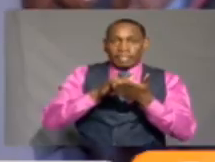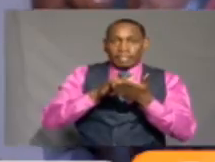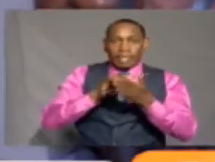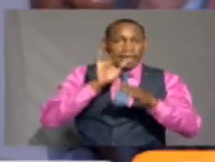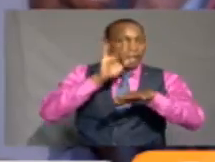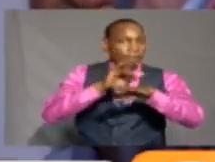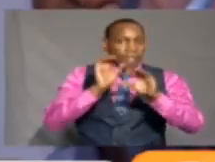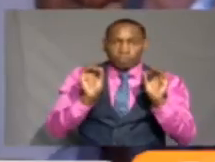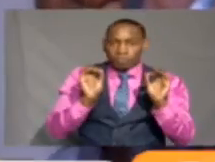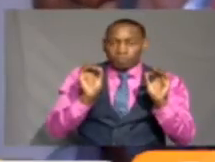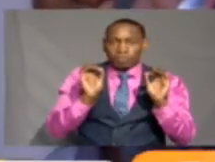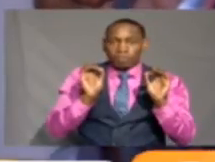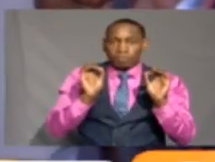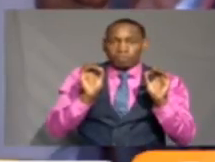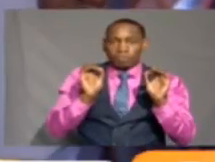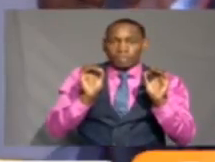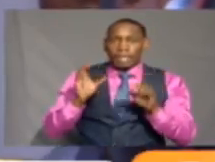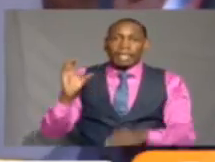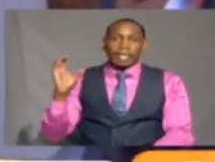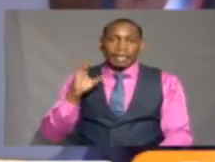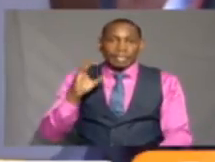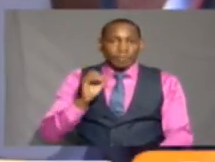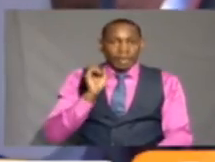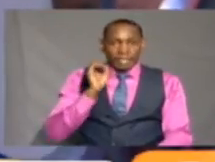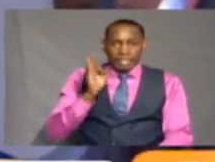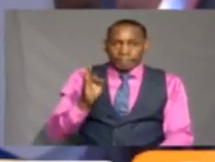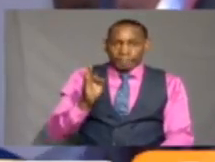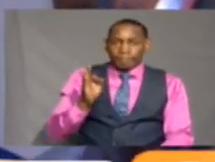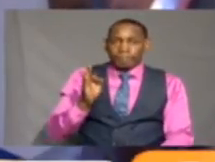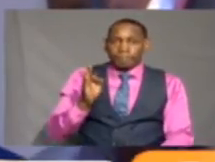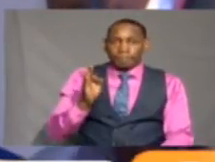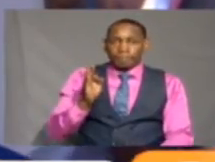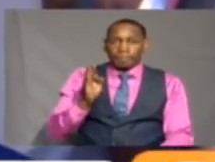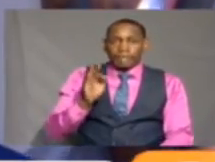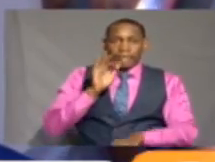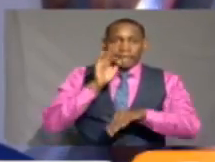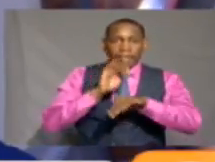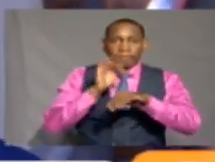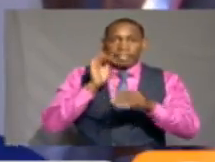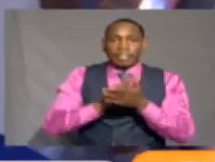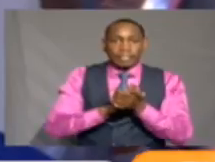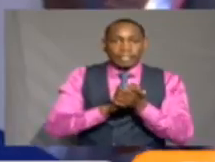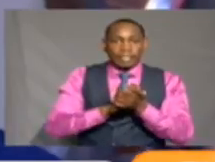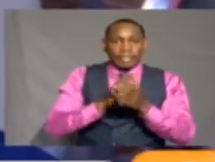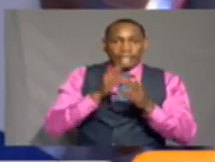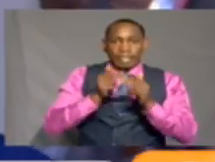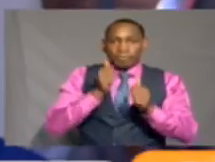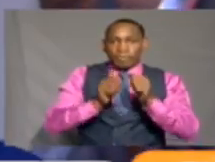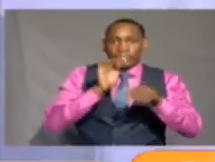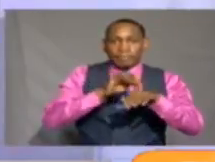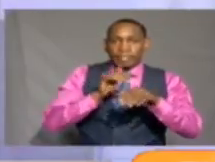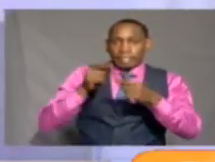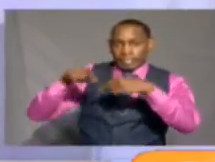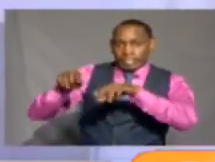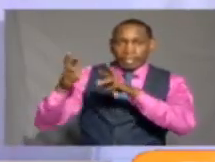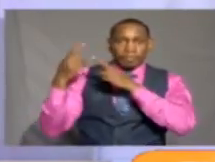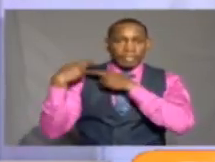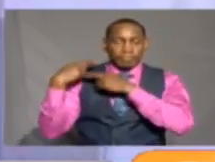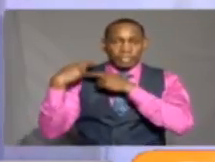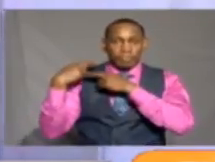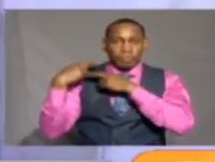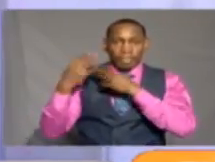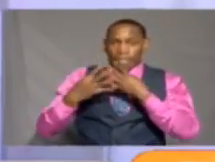with. The client, in case he tampers with the label that we have indicated, is liable to